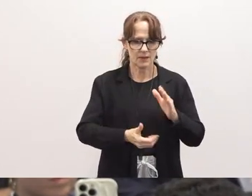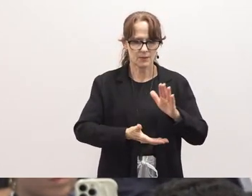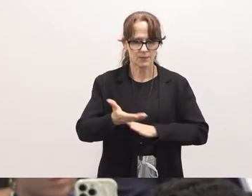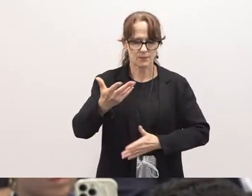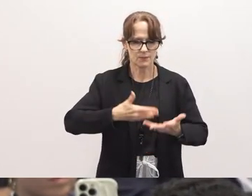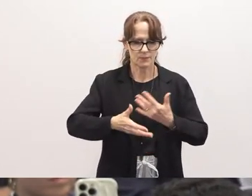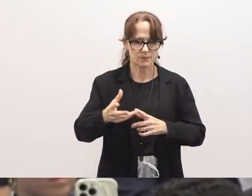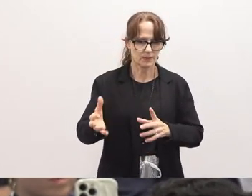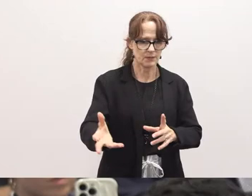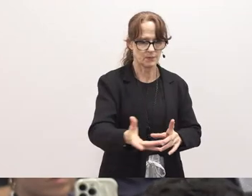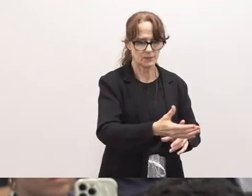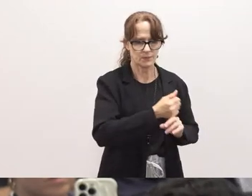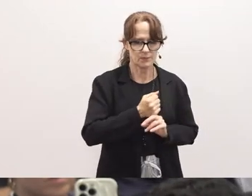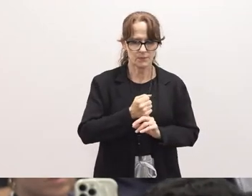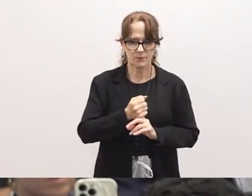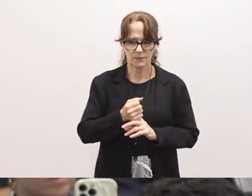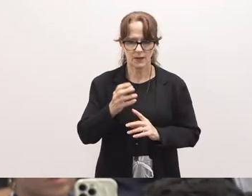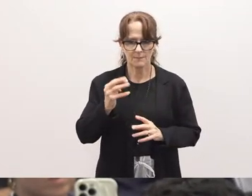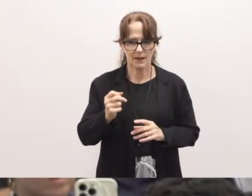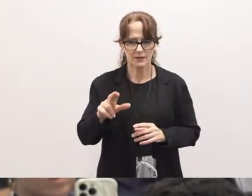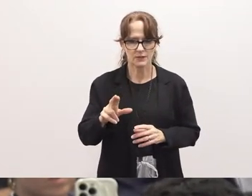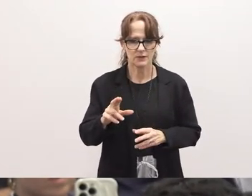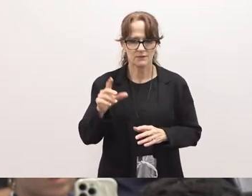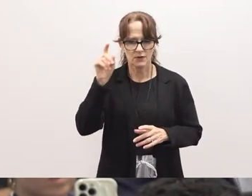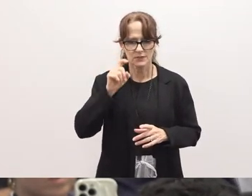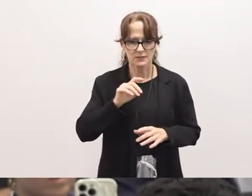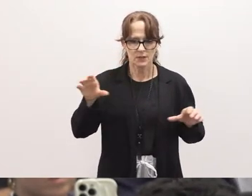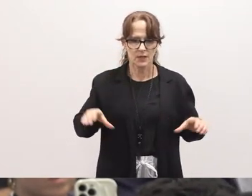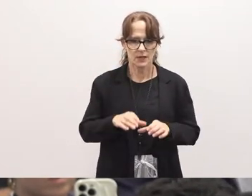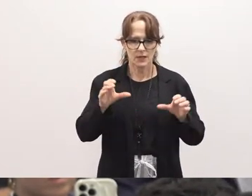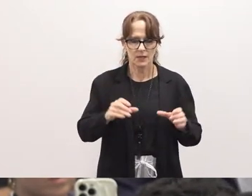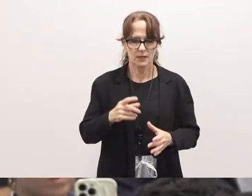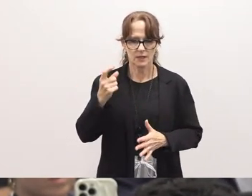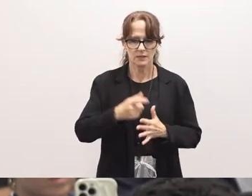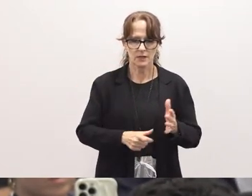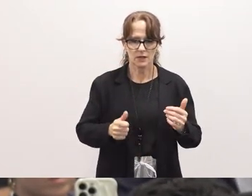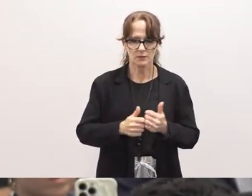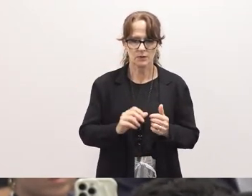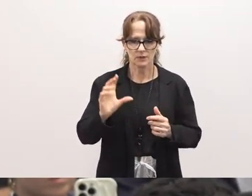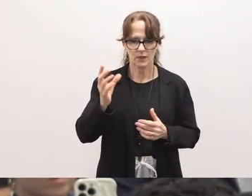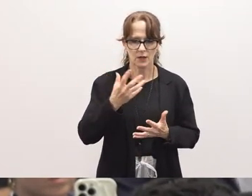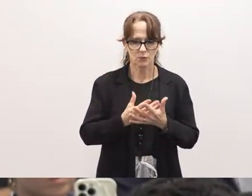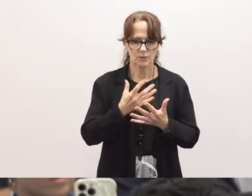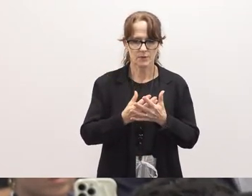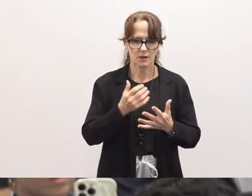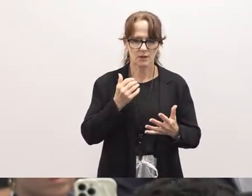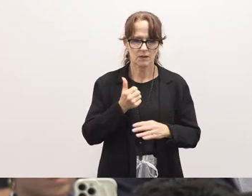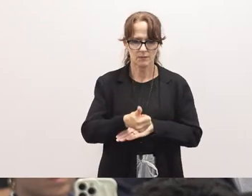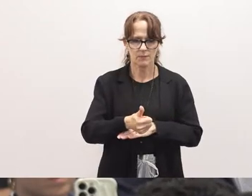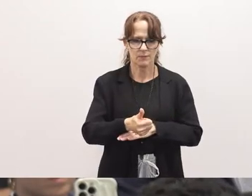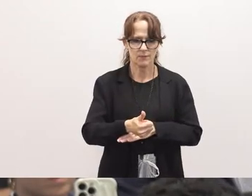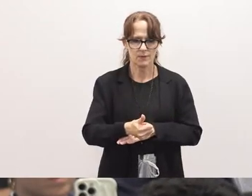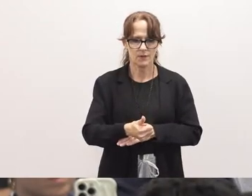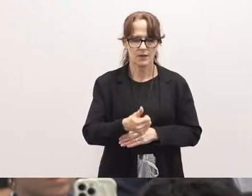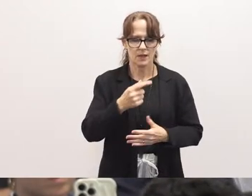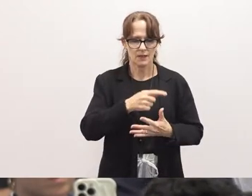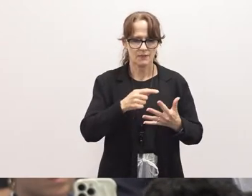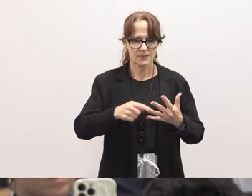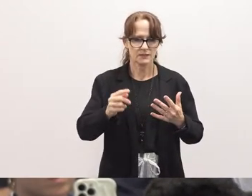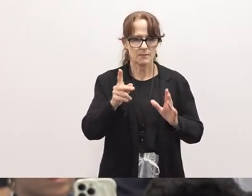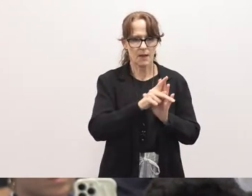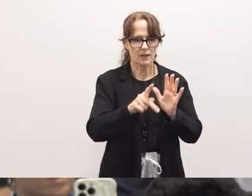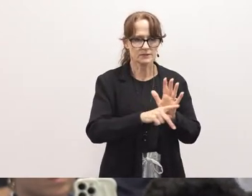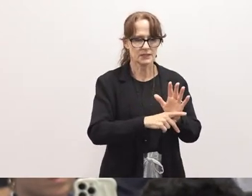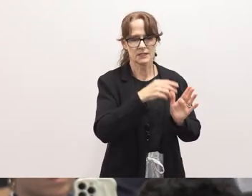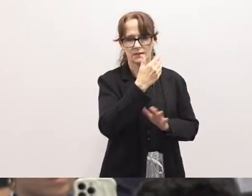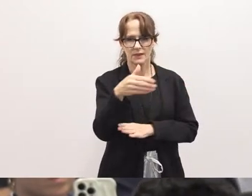entice a minor to sexual activity for which any person can be charged with a criminal offense. These policies, flags, and colors around the schools